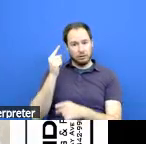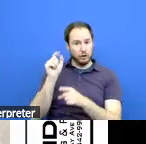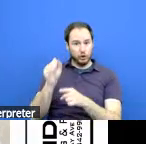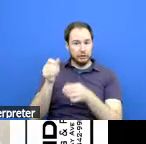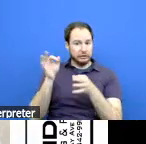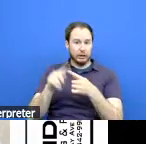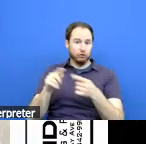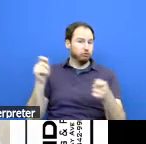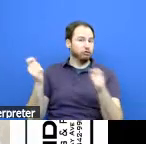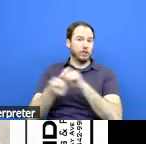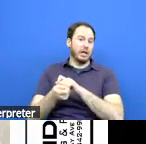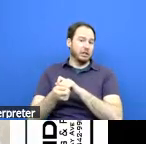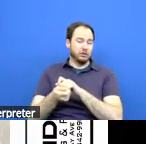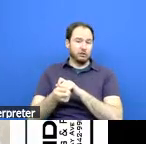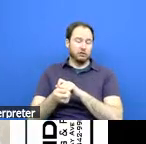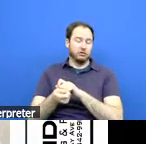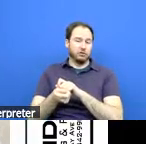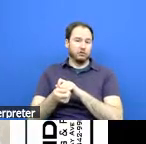with